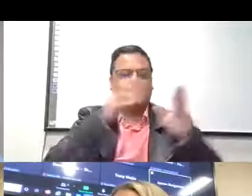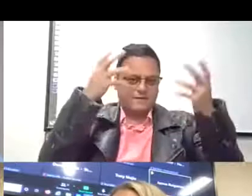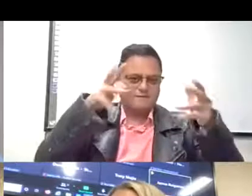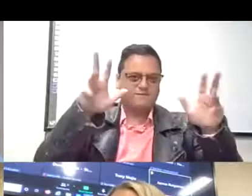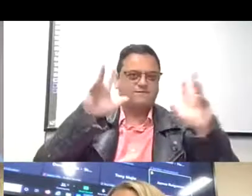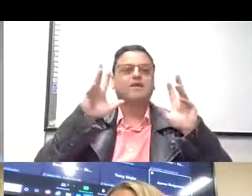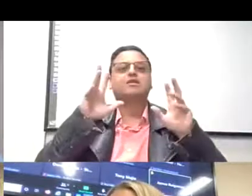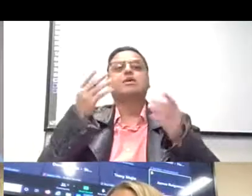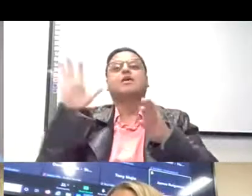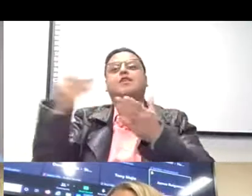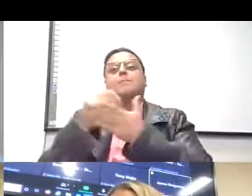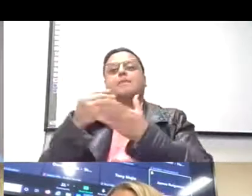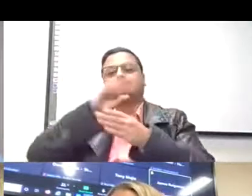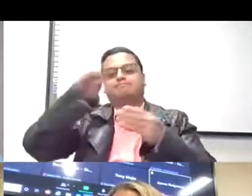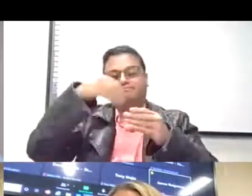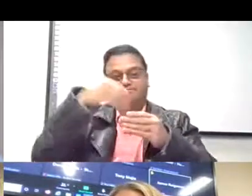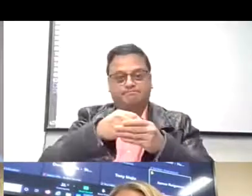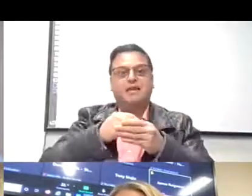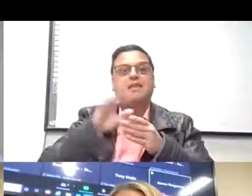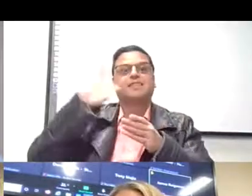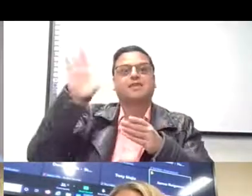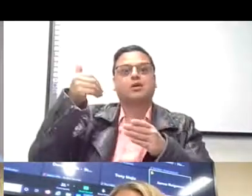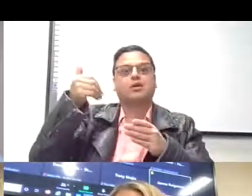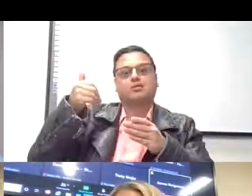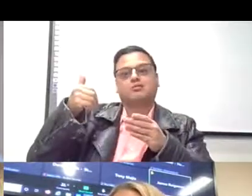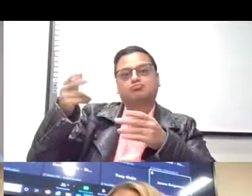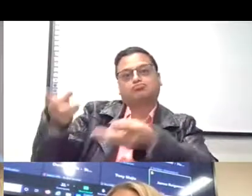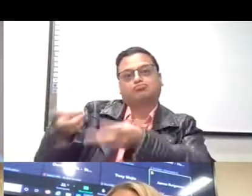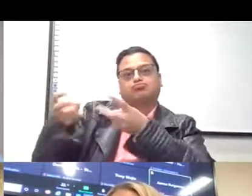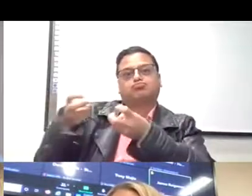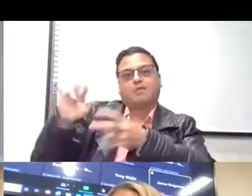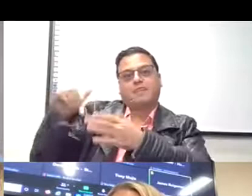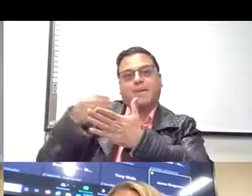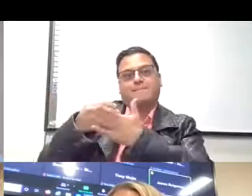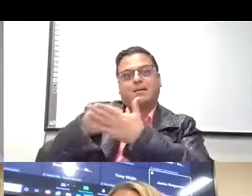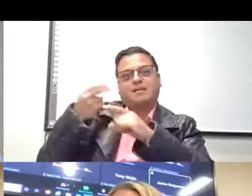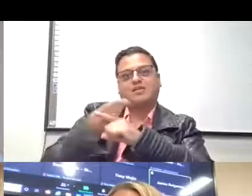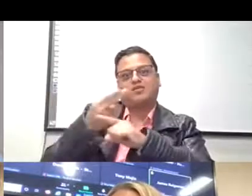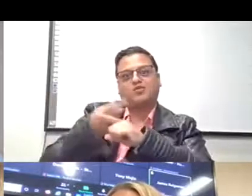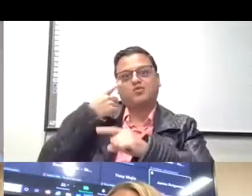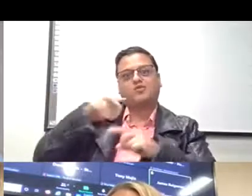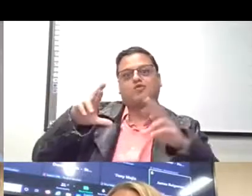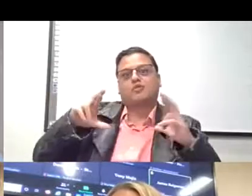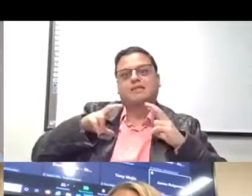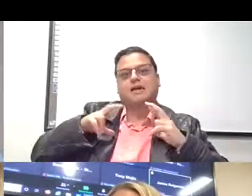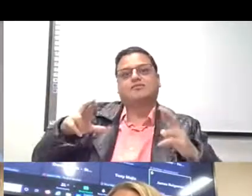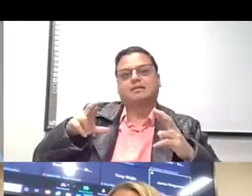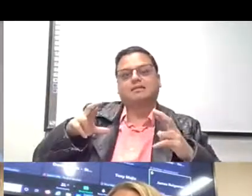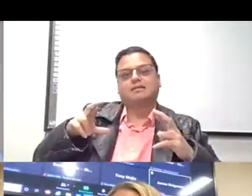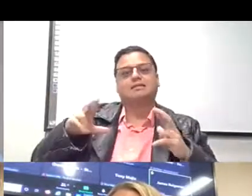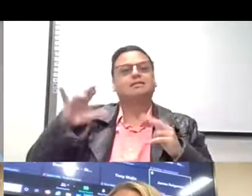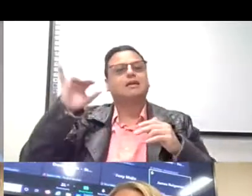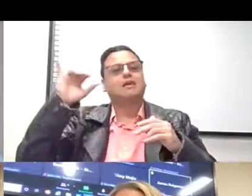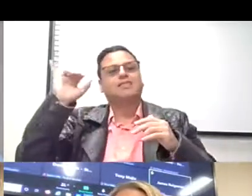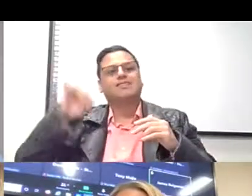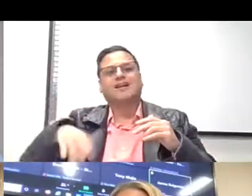that annuity after a certain timeline, they do get to pull that money out of the retirement. And so that is a